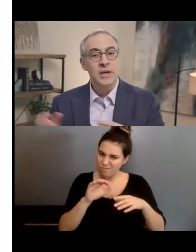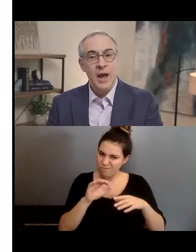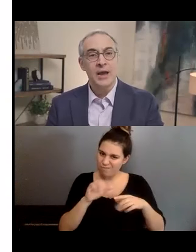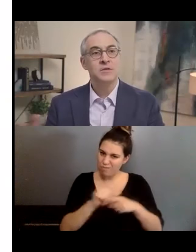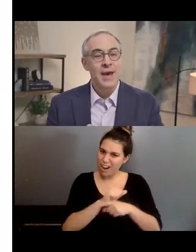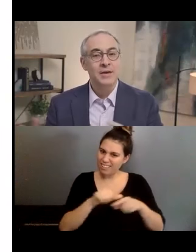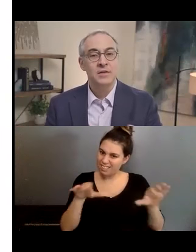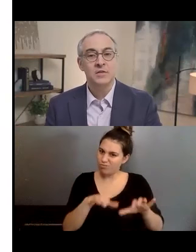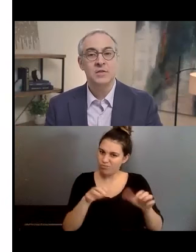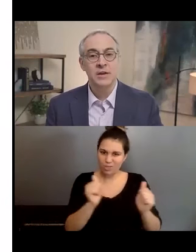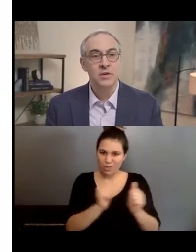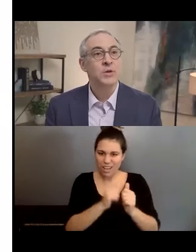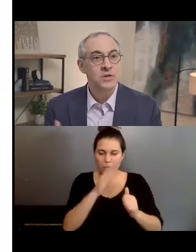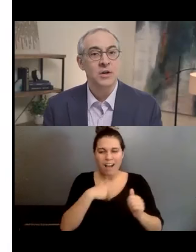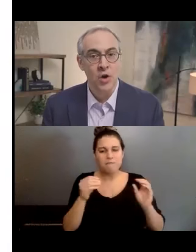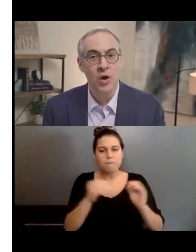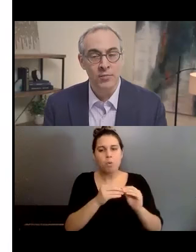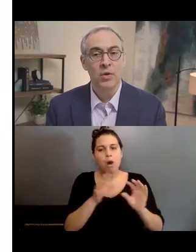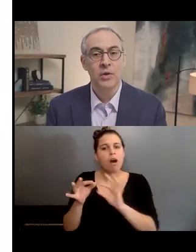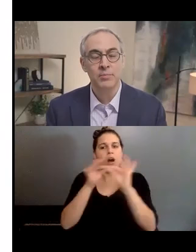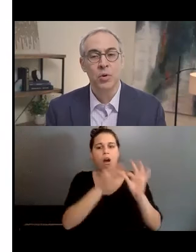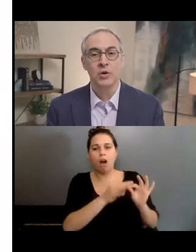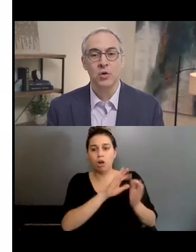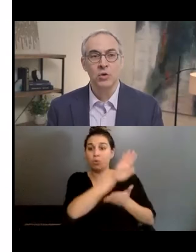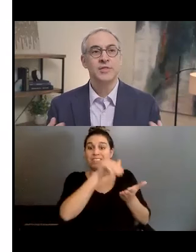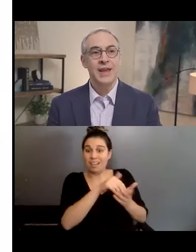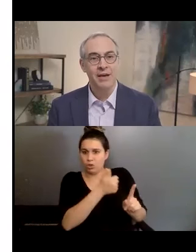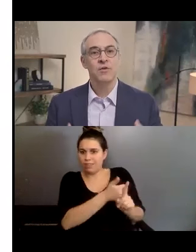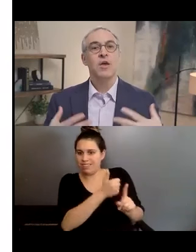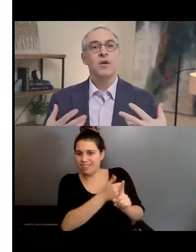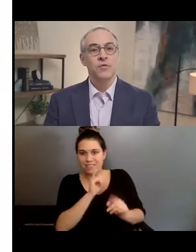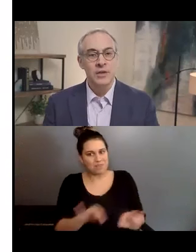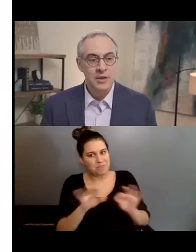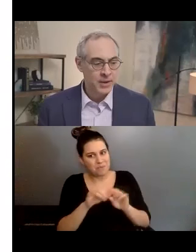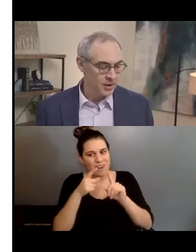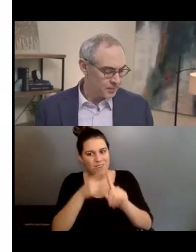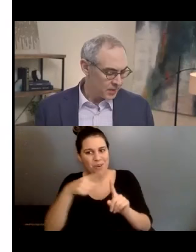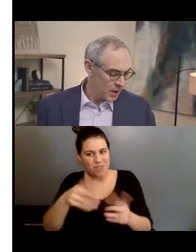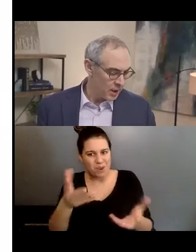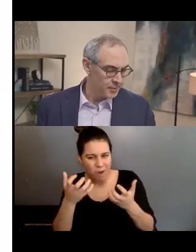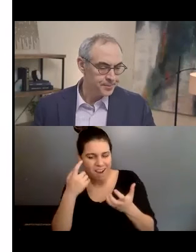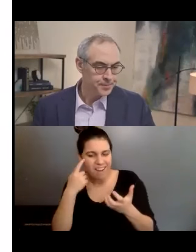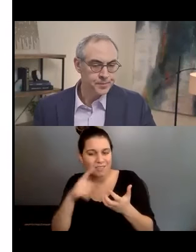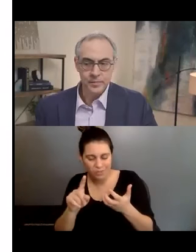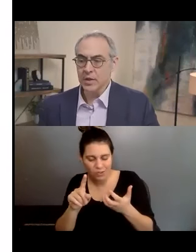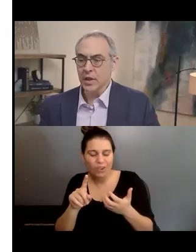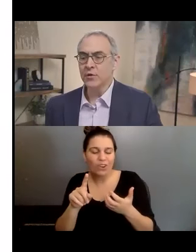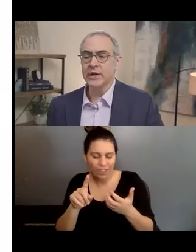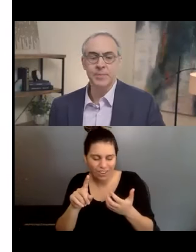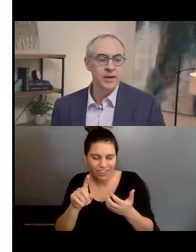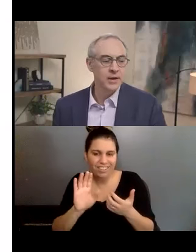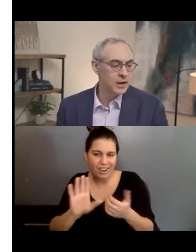more ties back to the center, which is a really important goal that they have for keeping